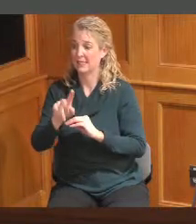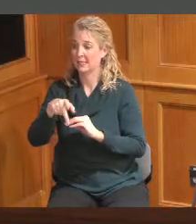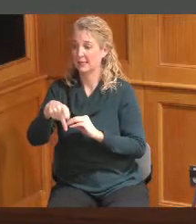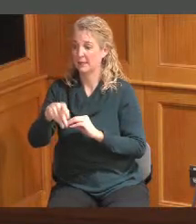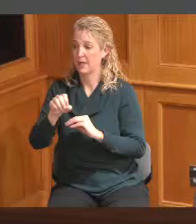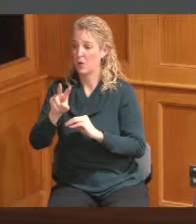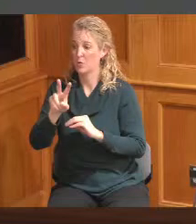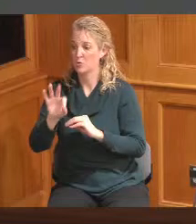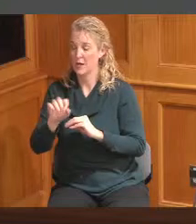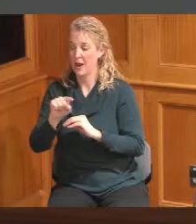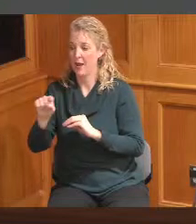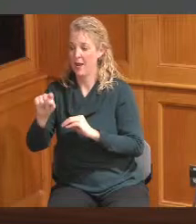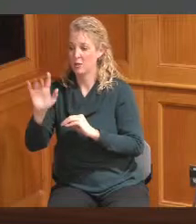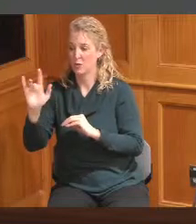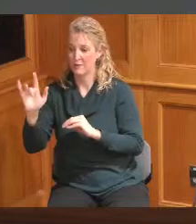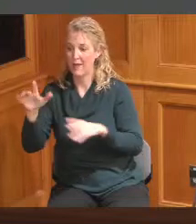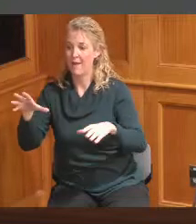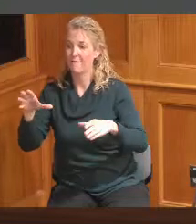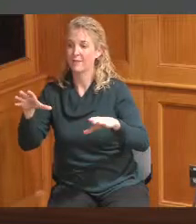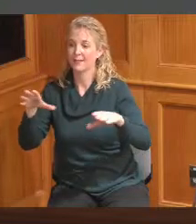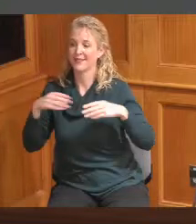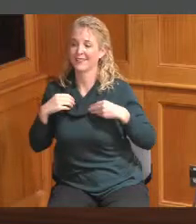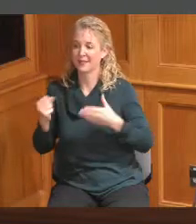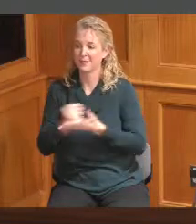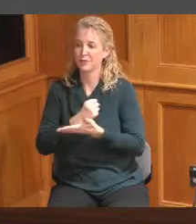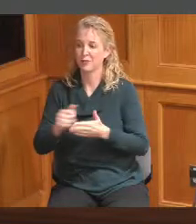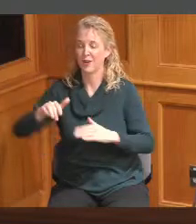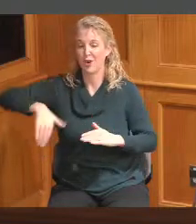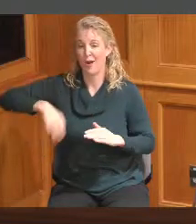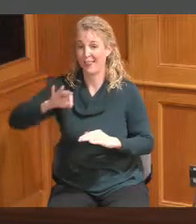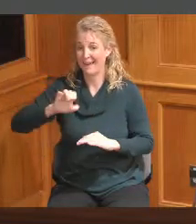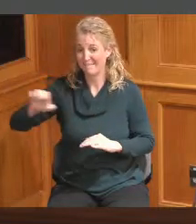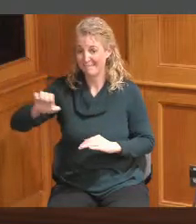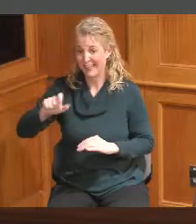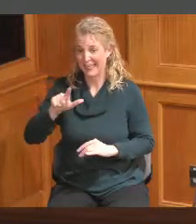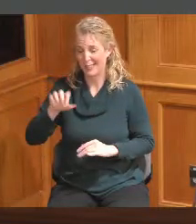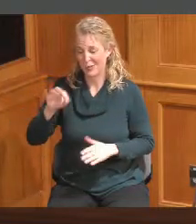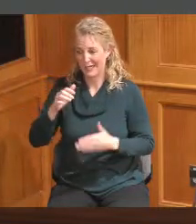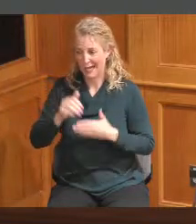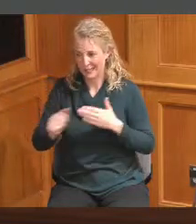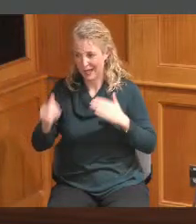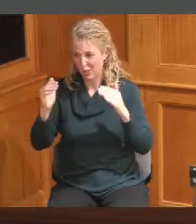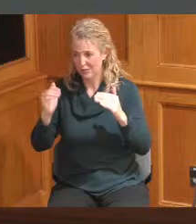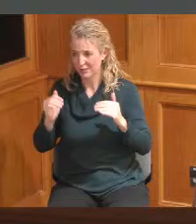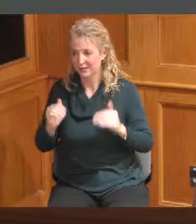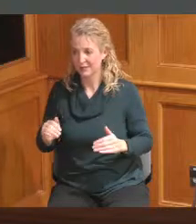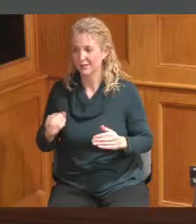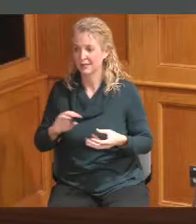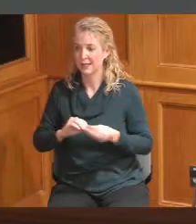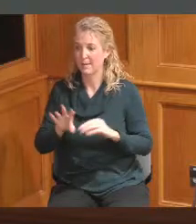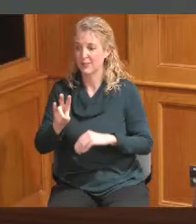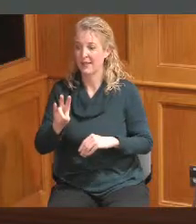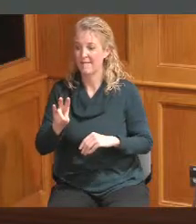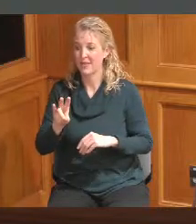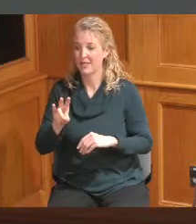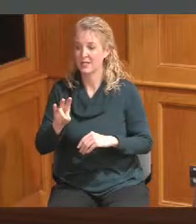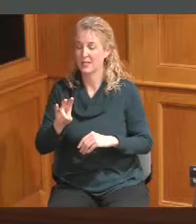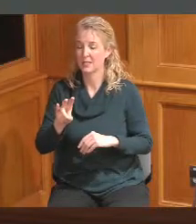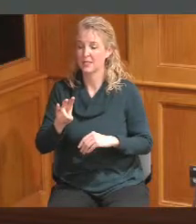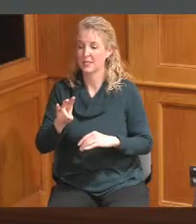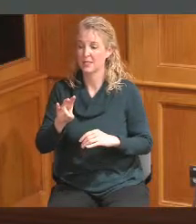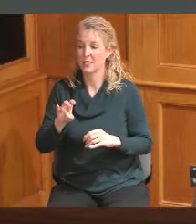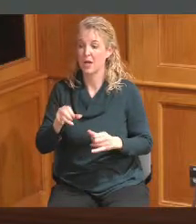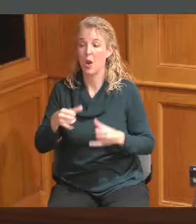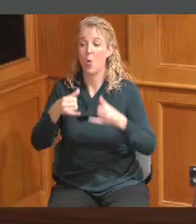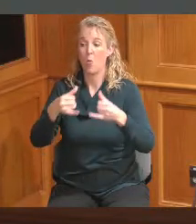is a resolution accepting a credit card late fee at Fifth Third Bank for $29. Item 7 is the